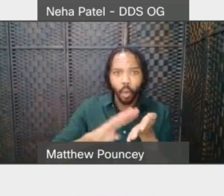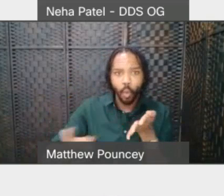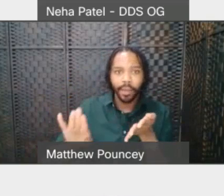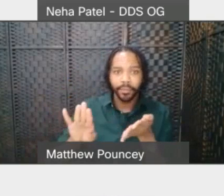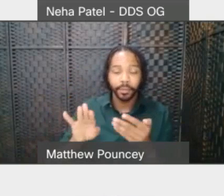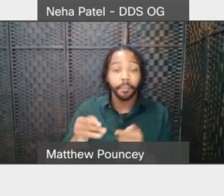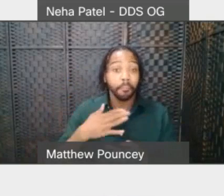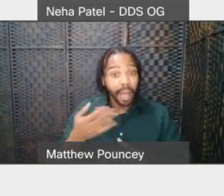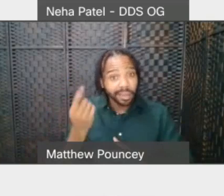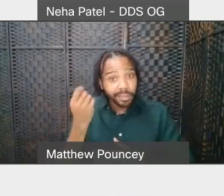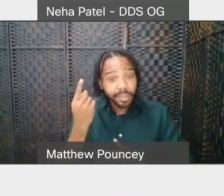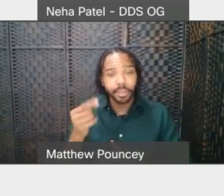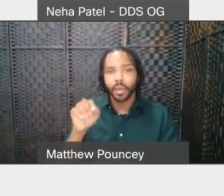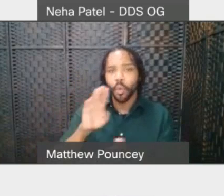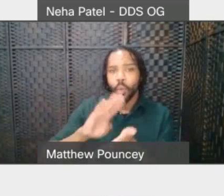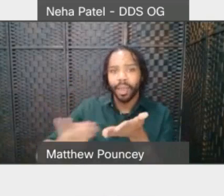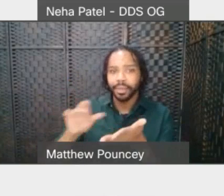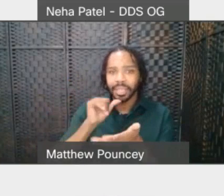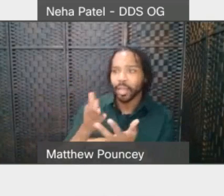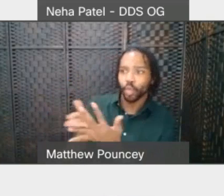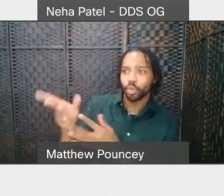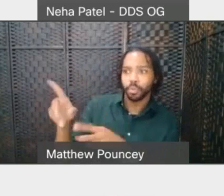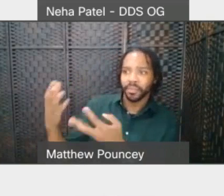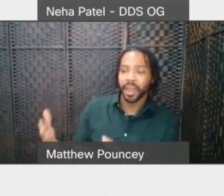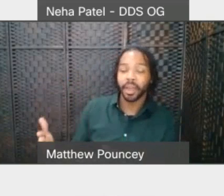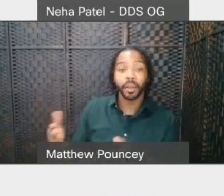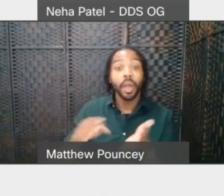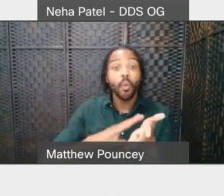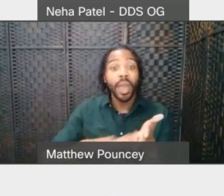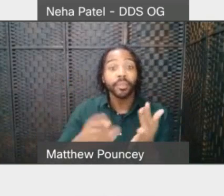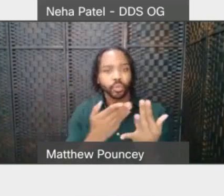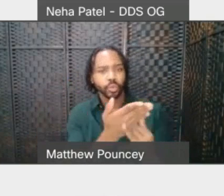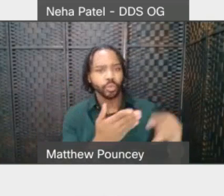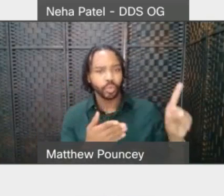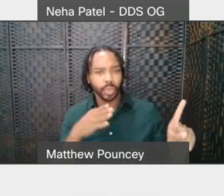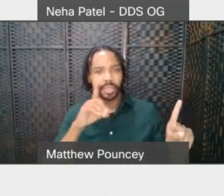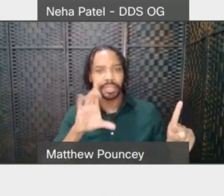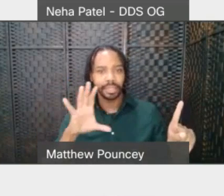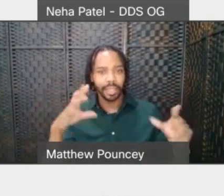the provider. The waiver is from DC Health.